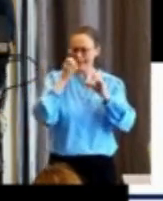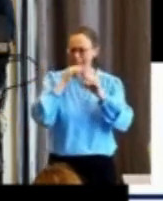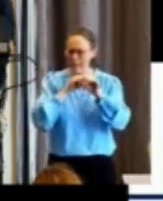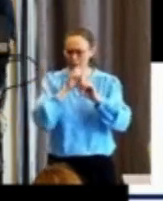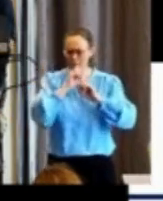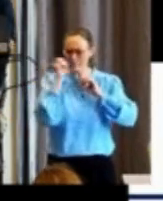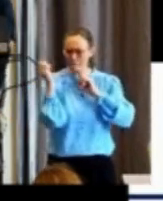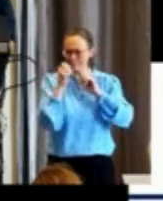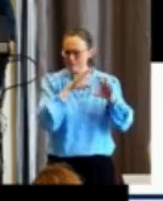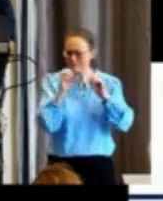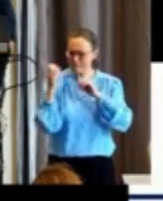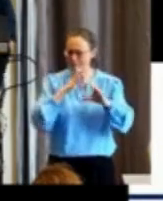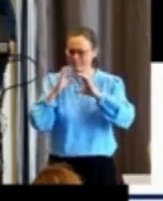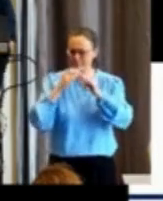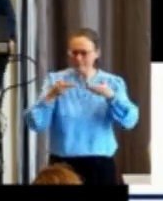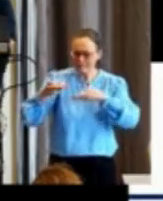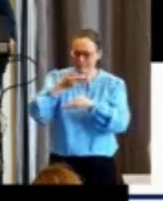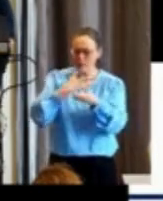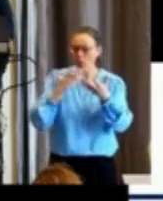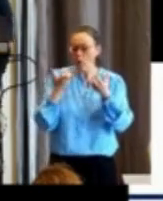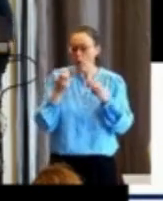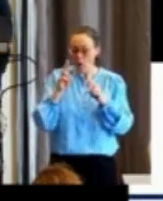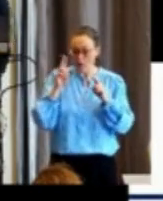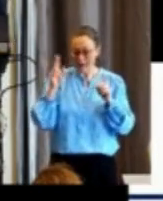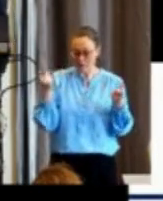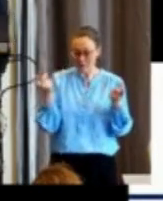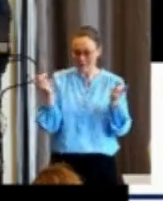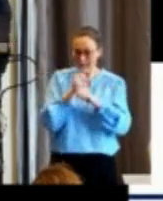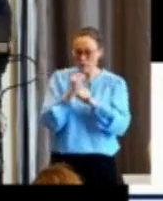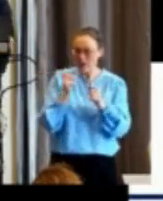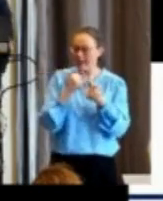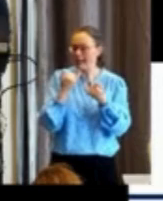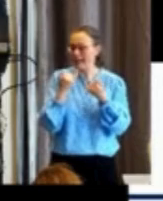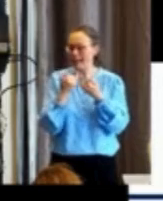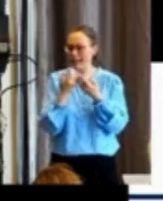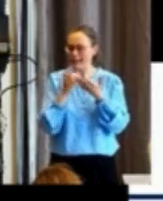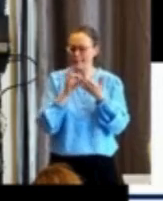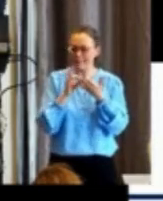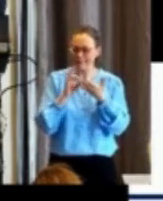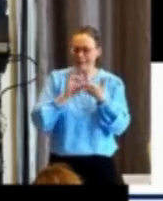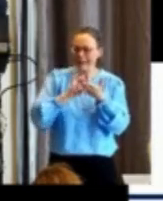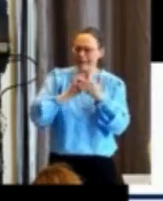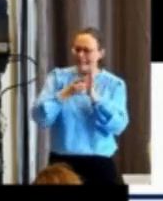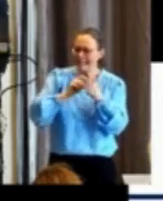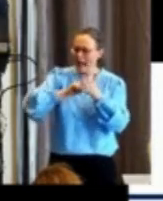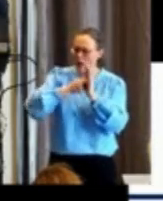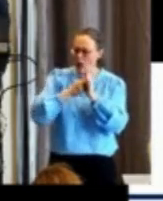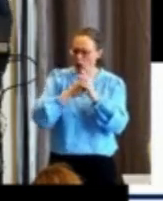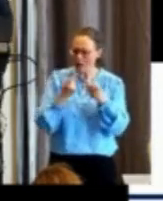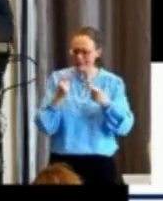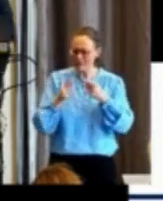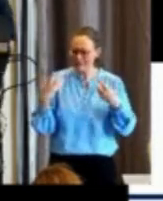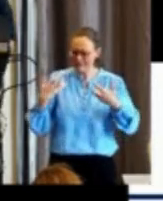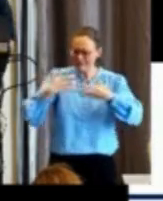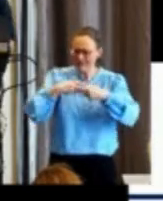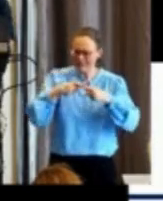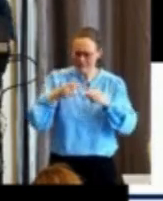chemicals to each other, or by physically interacting, kind of like a key and lock mechanism of proteins binding to each